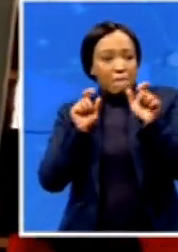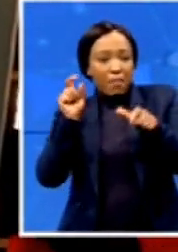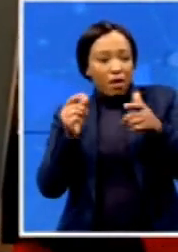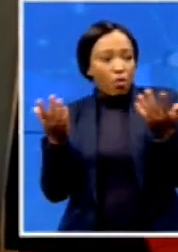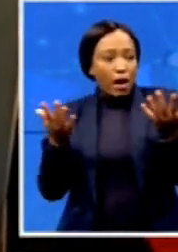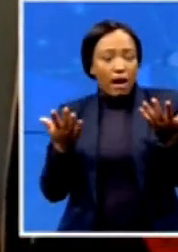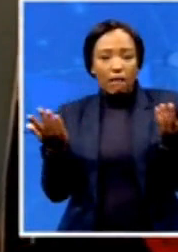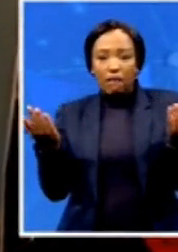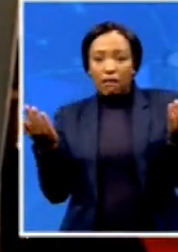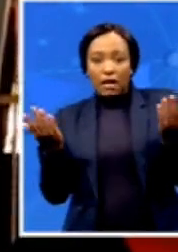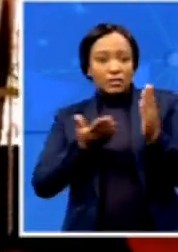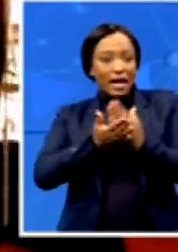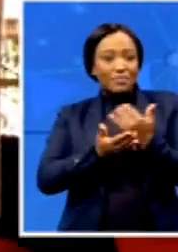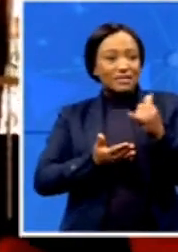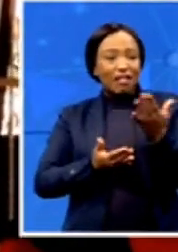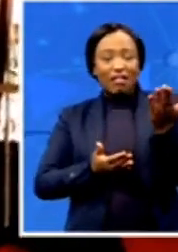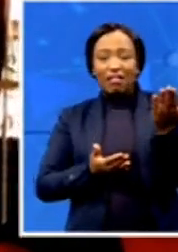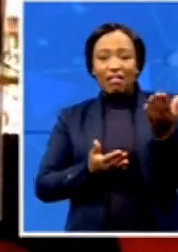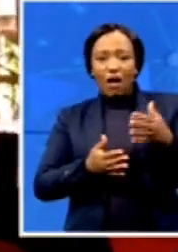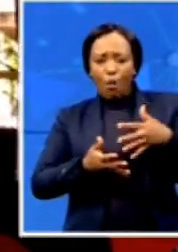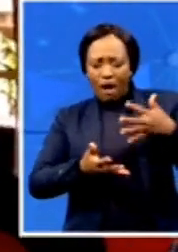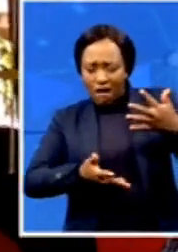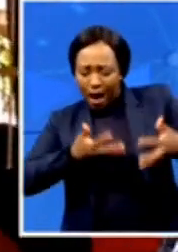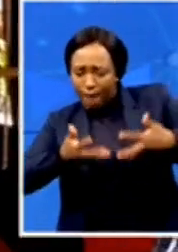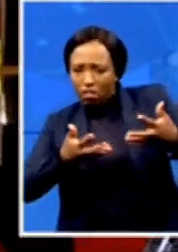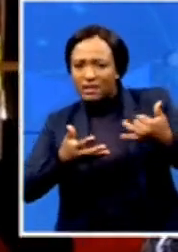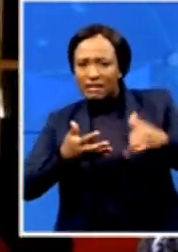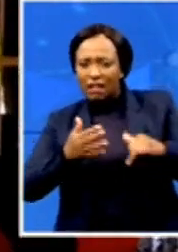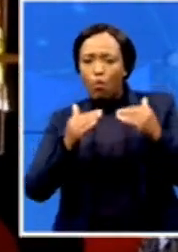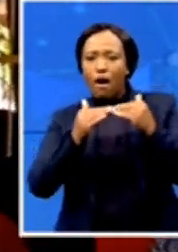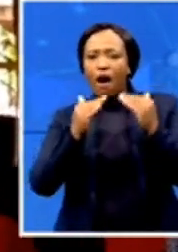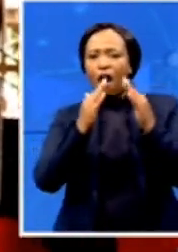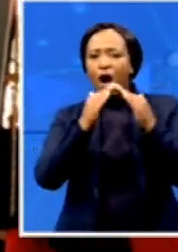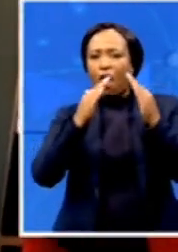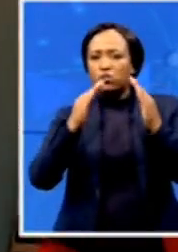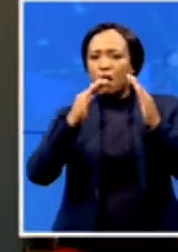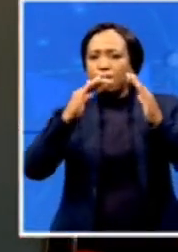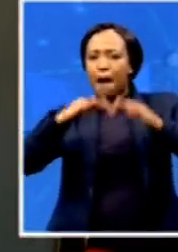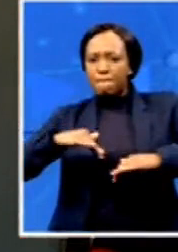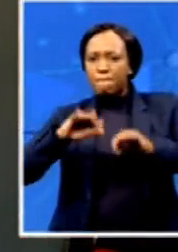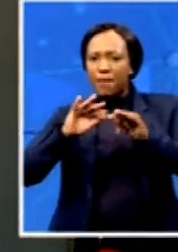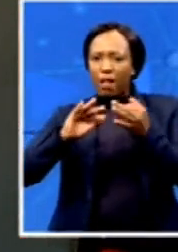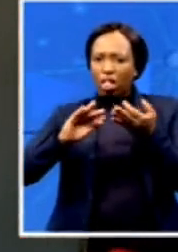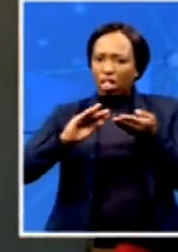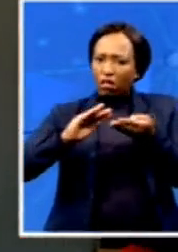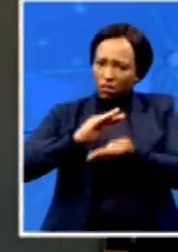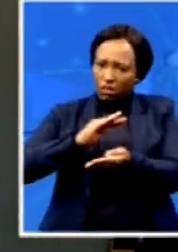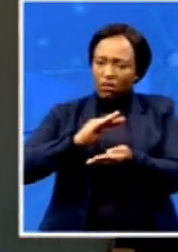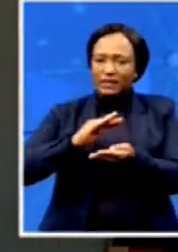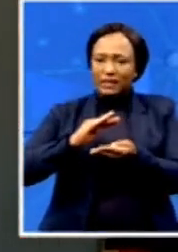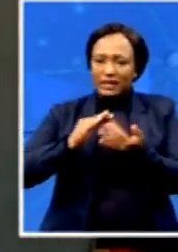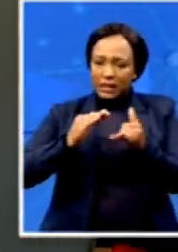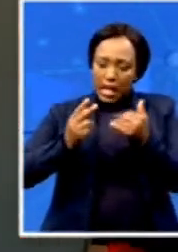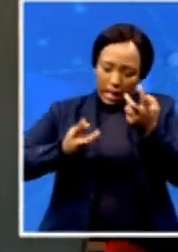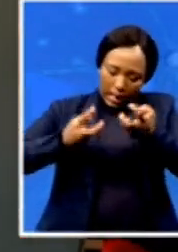the rubble, and it's very difficult for now to get those people, even though we have had search and rescue teams who